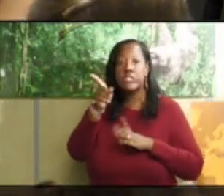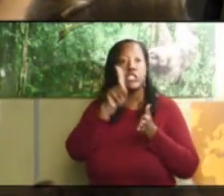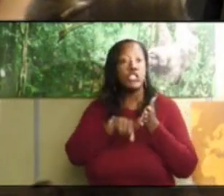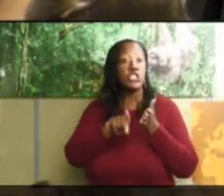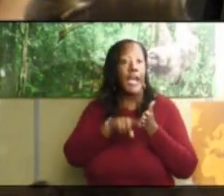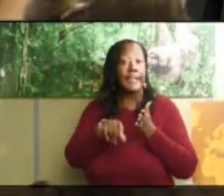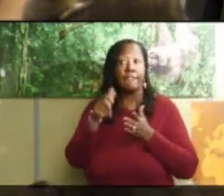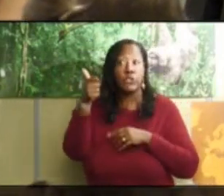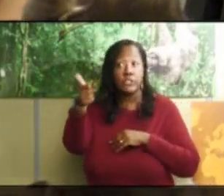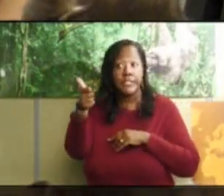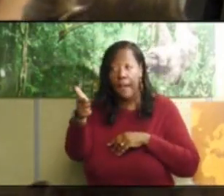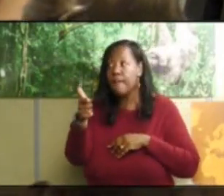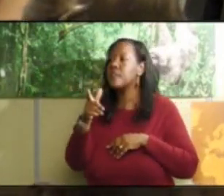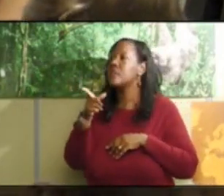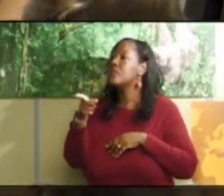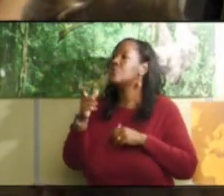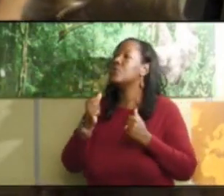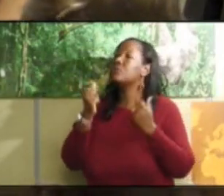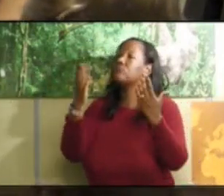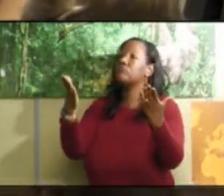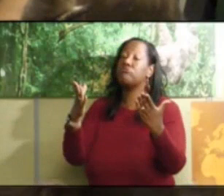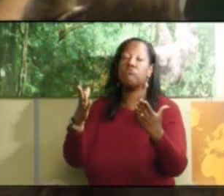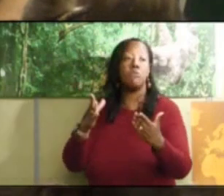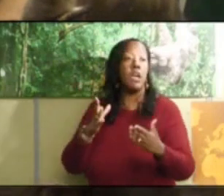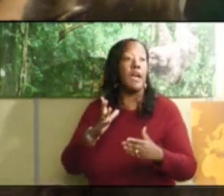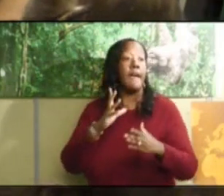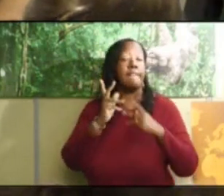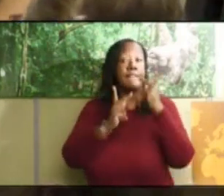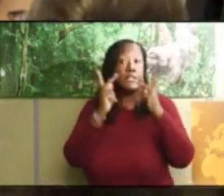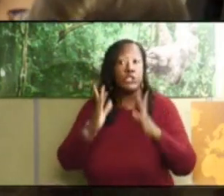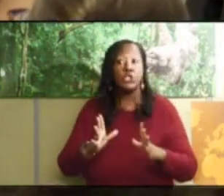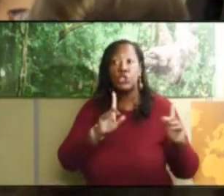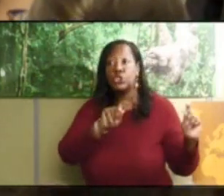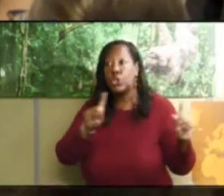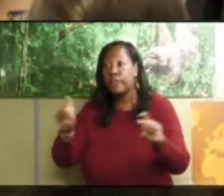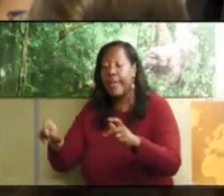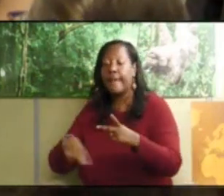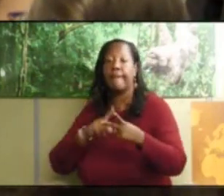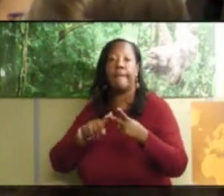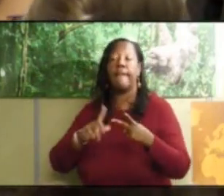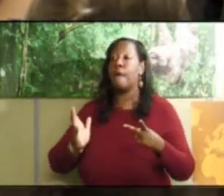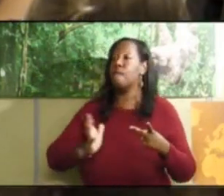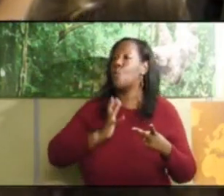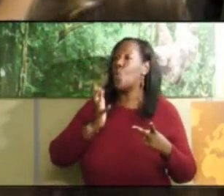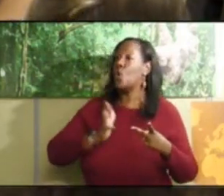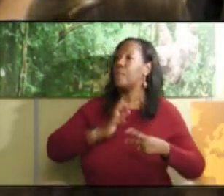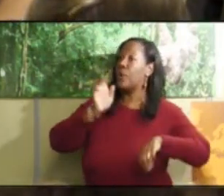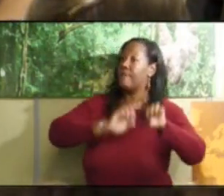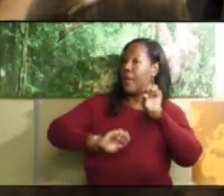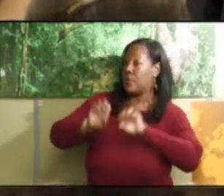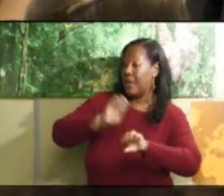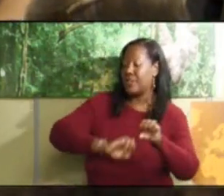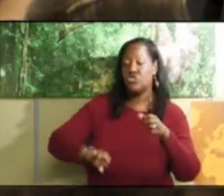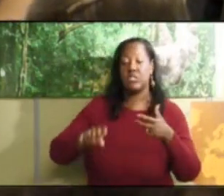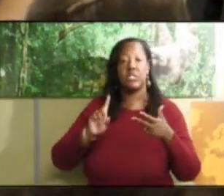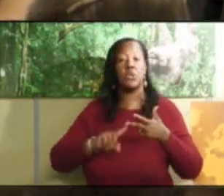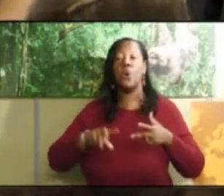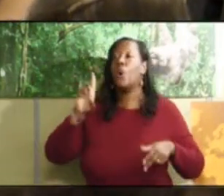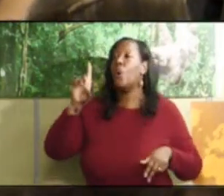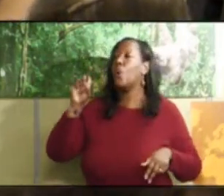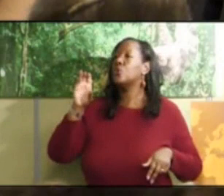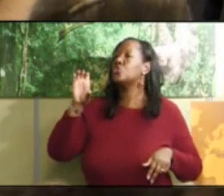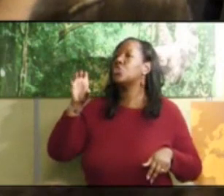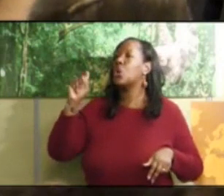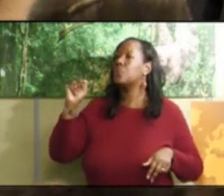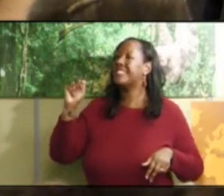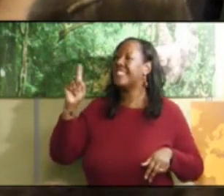visitor surveys. You could do formal evaluation. You can also, if you have a docent space, ask docents to just report back.